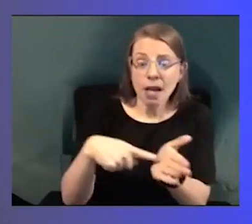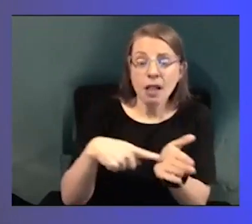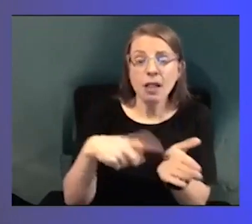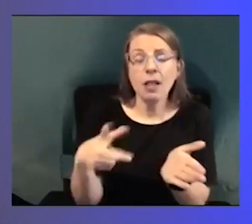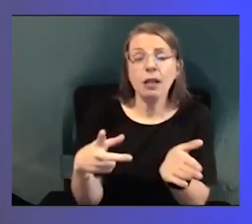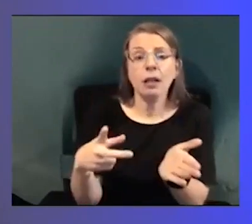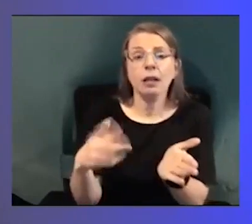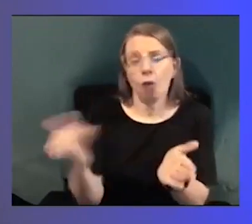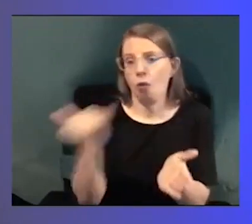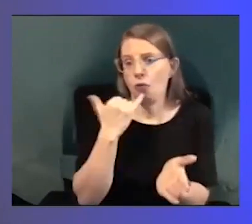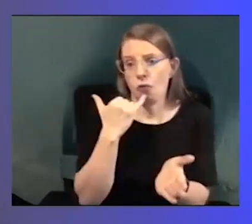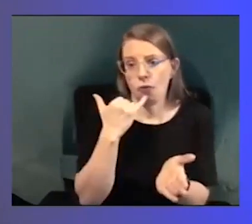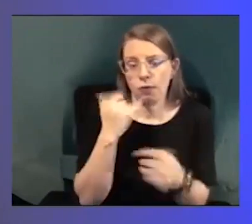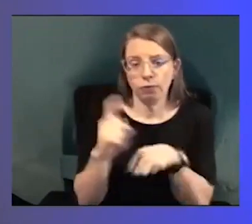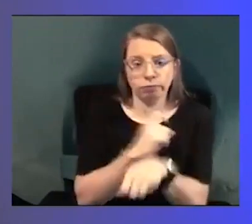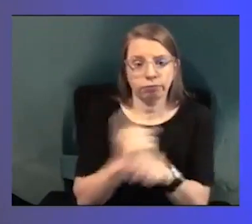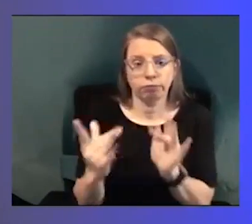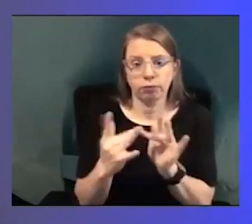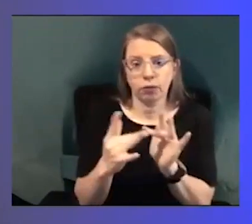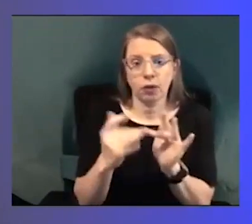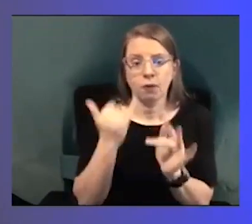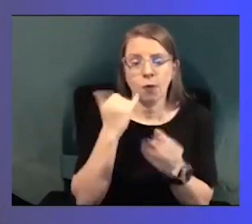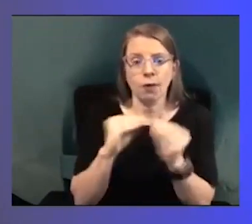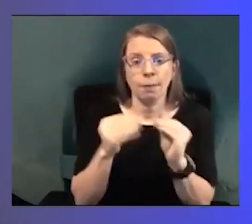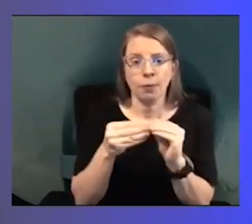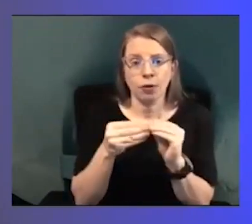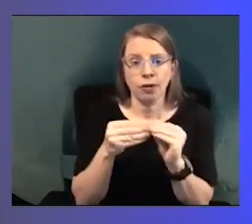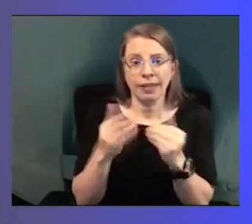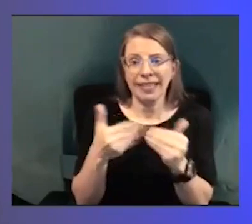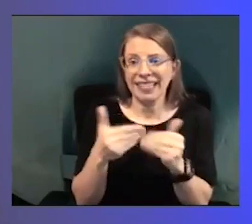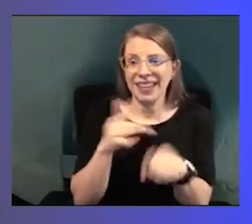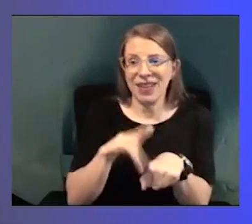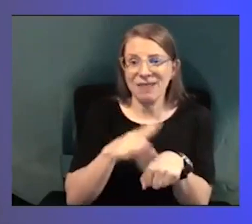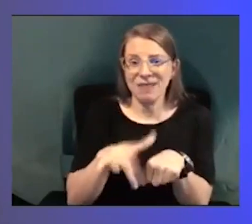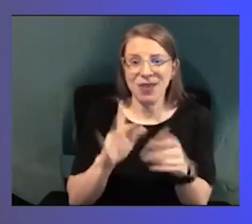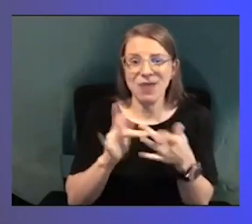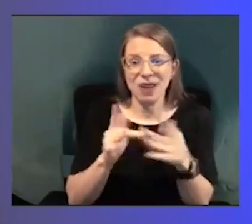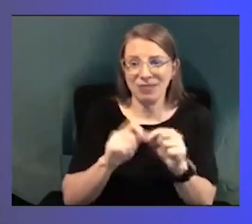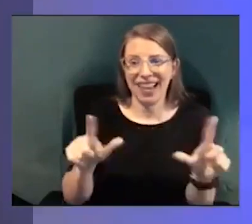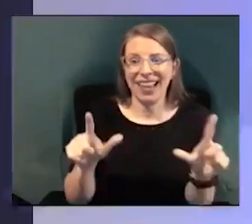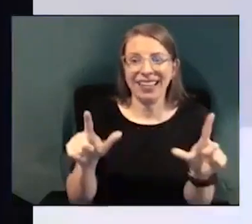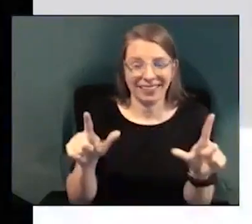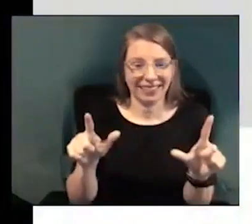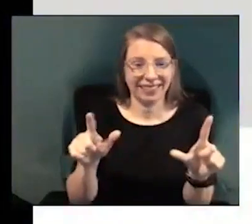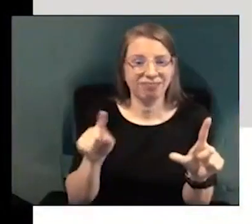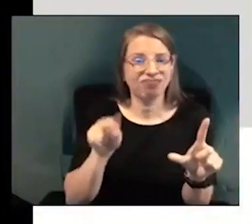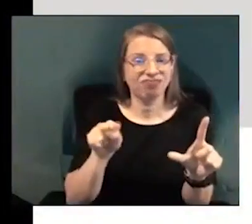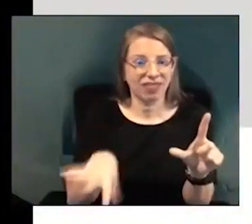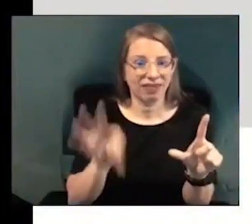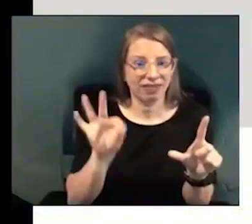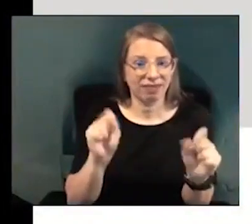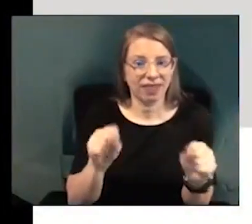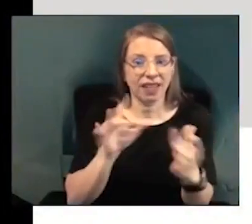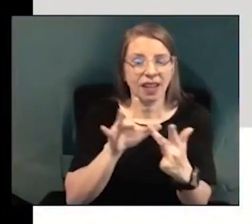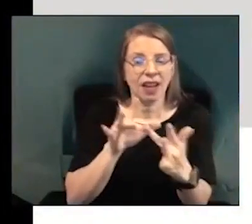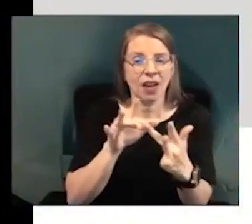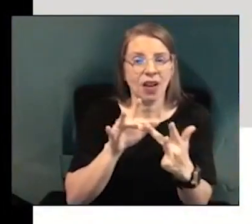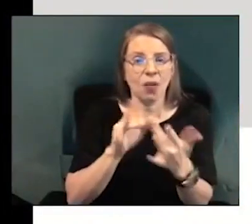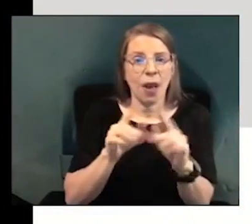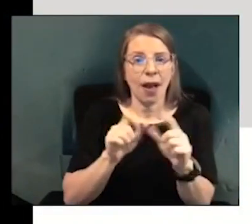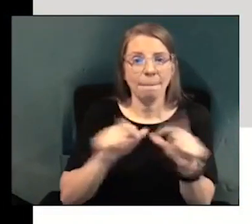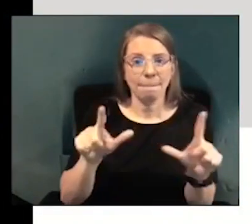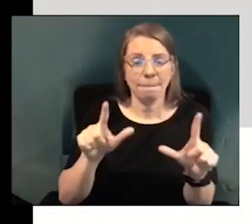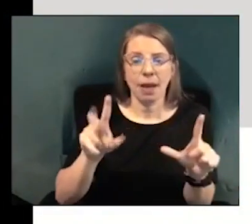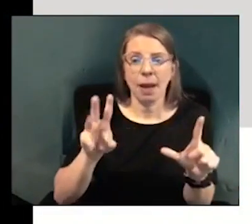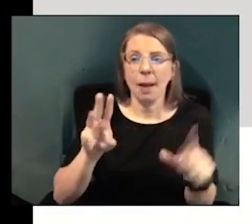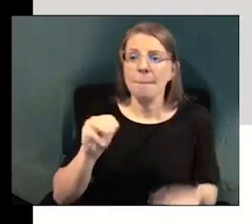help. We've got our numbers easily available on our website. You can also contact us via the web on MyChart. So